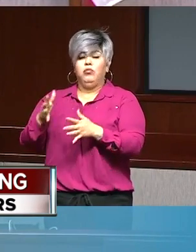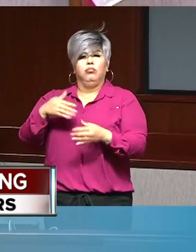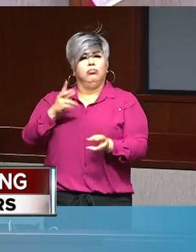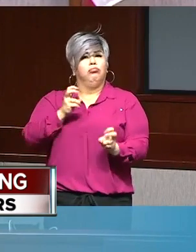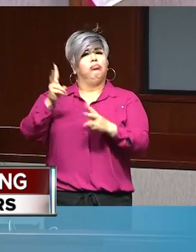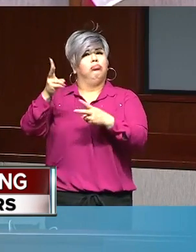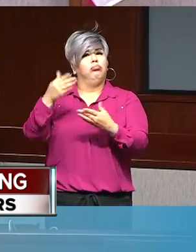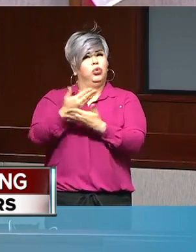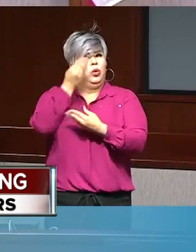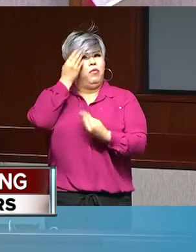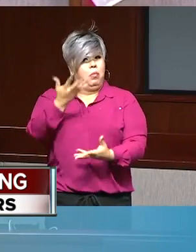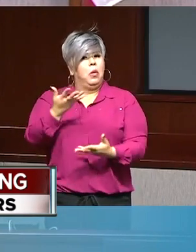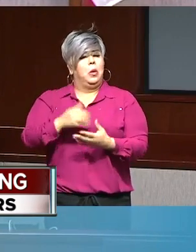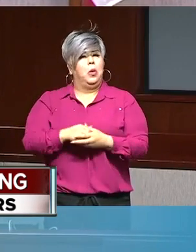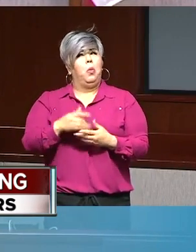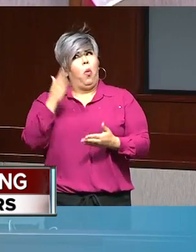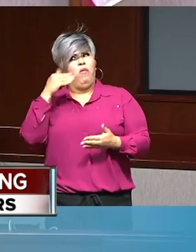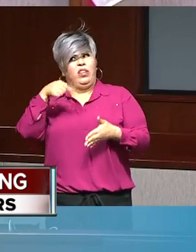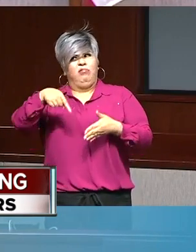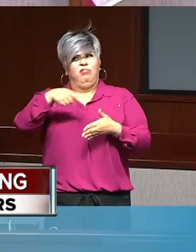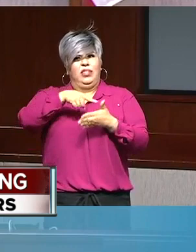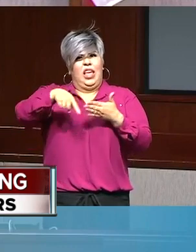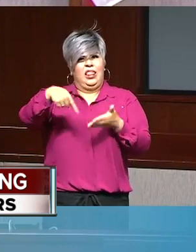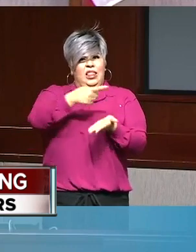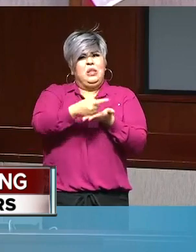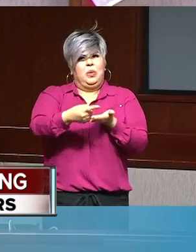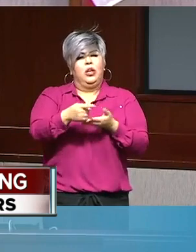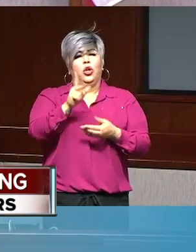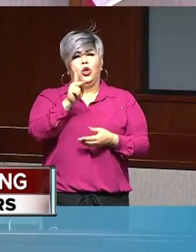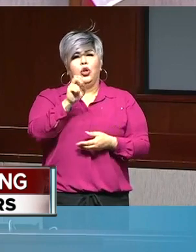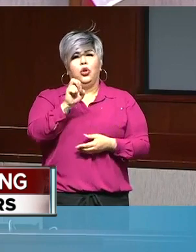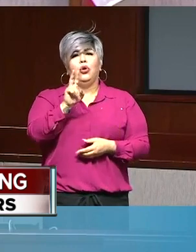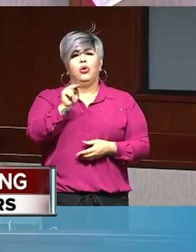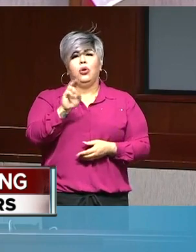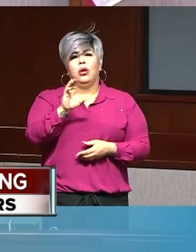and should be up later this week, kerncounty.com.